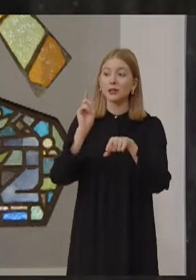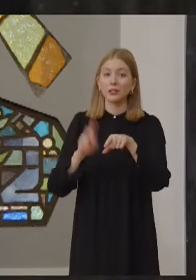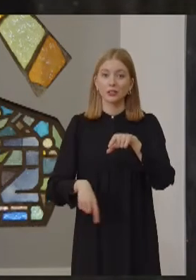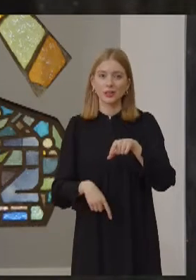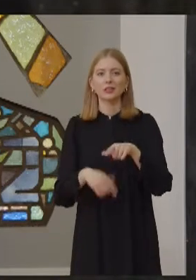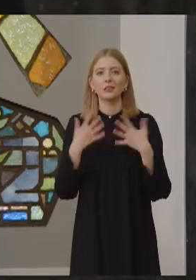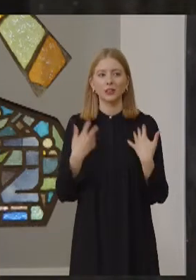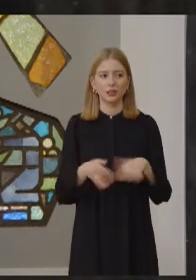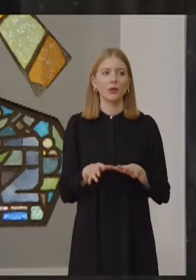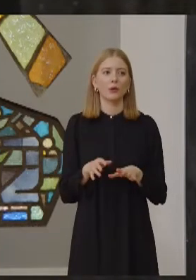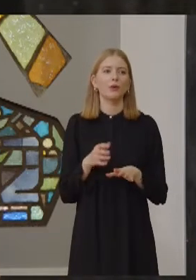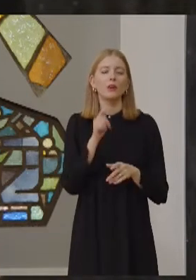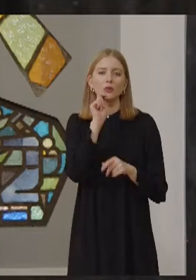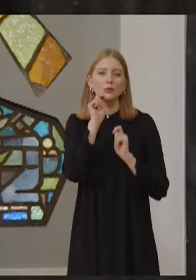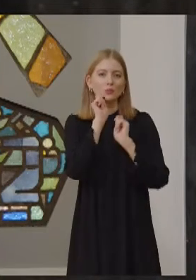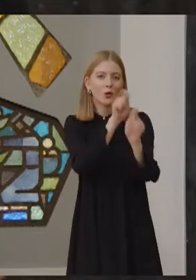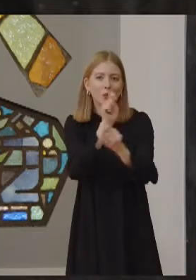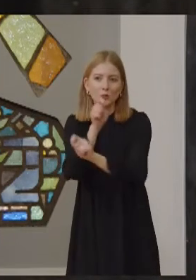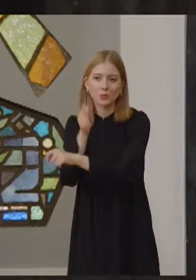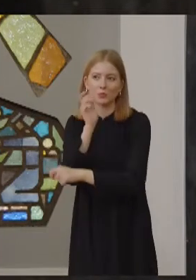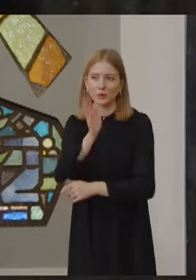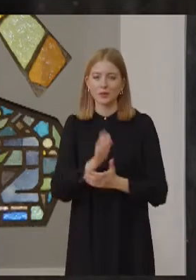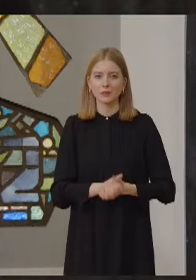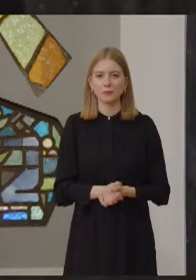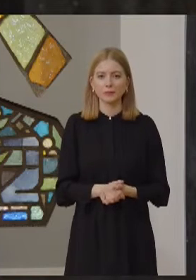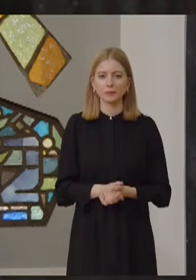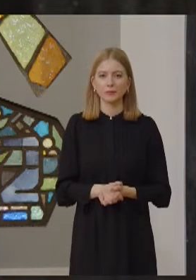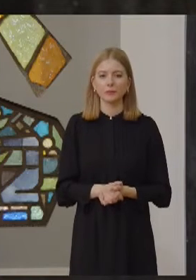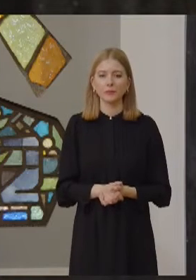when the Istanbul Convention was adopted. Professor